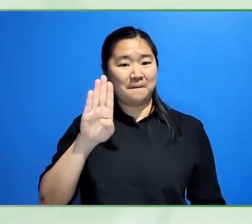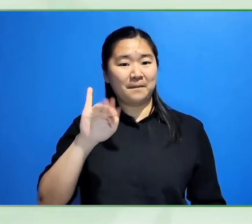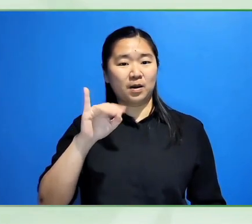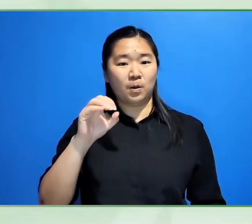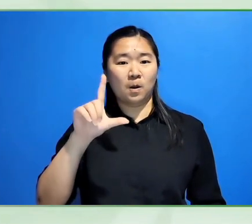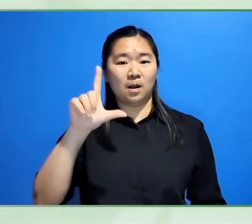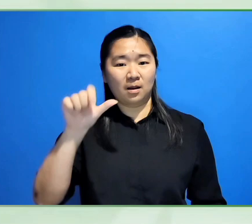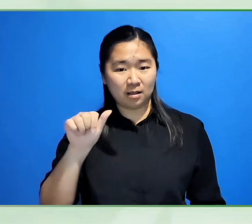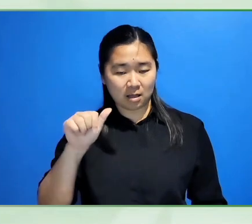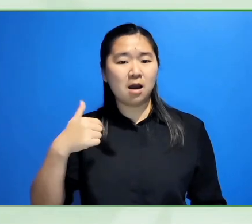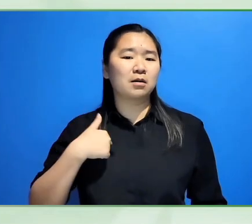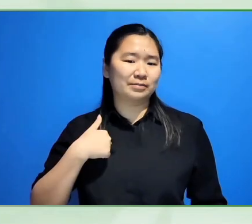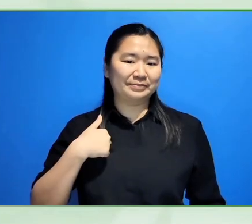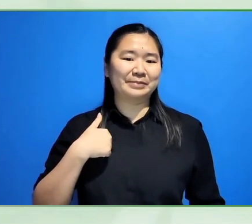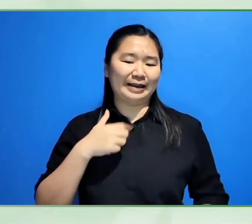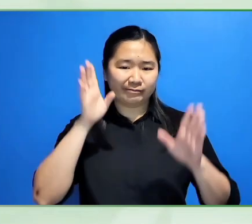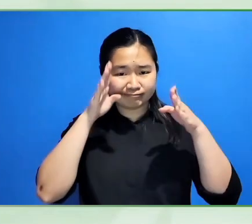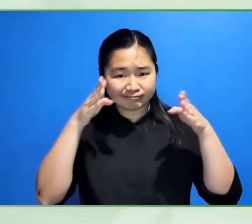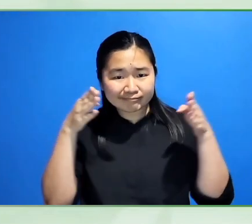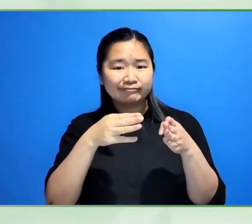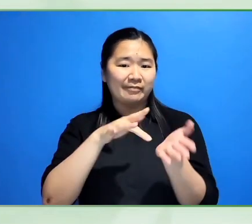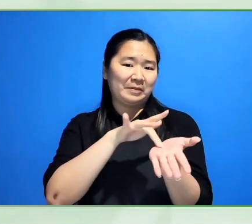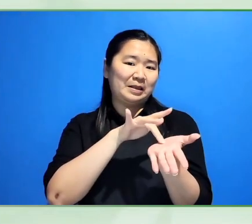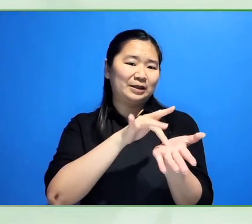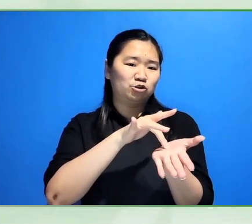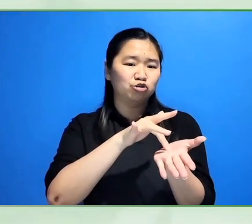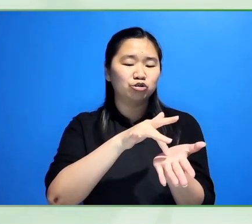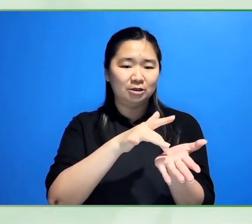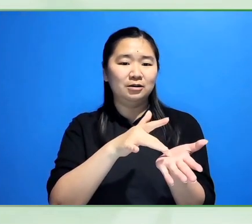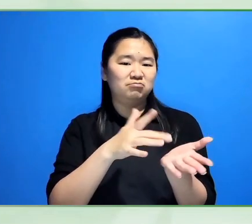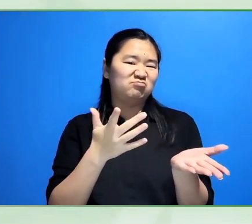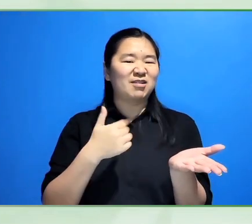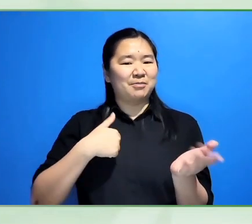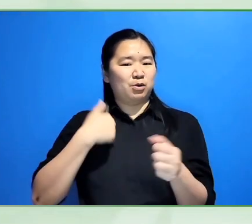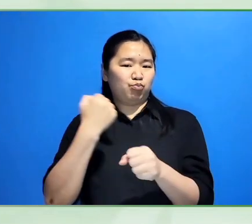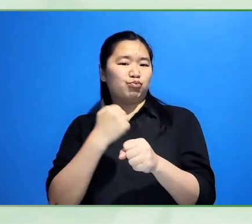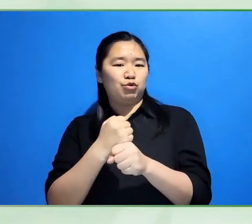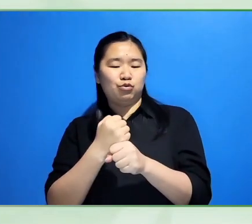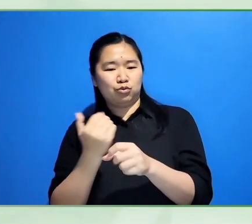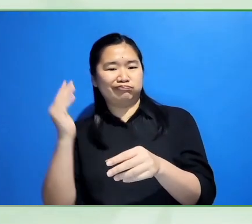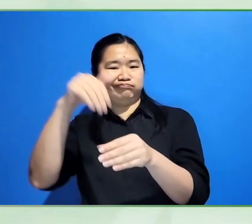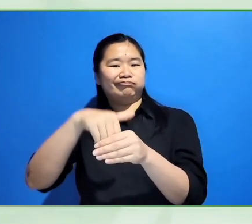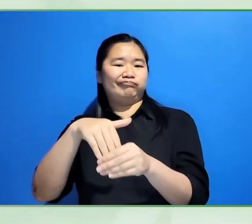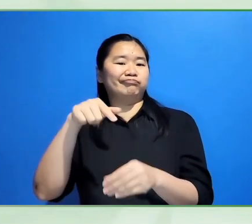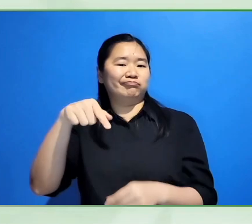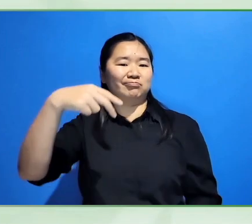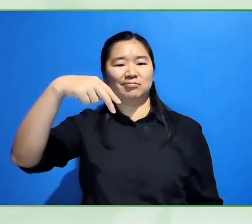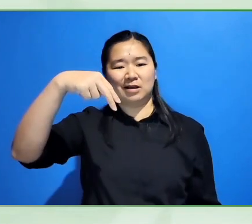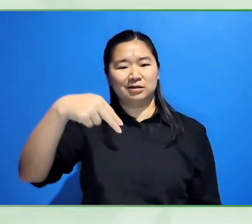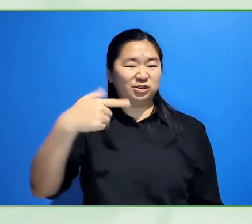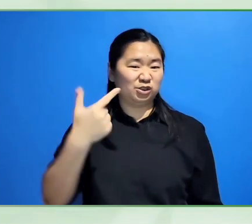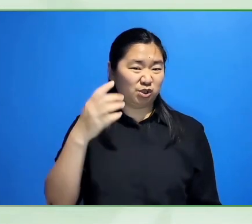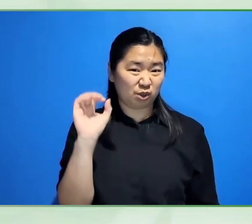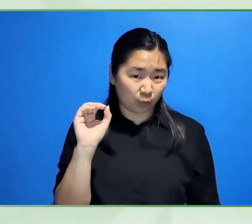in Lesbos who provide physical rehabilitation services to people, displaced people